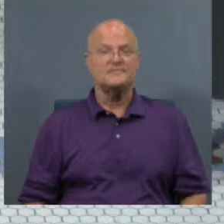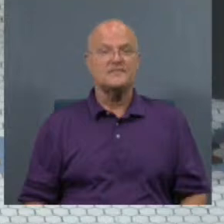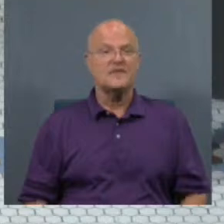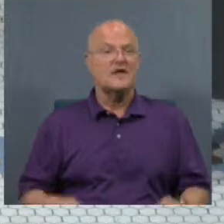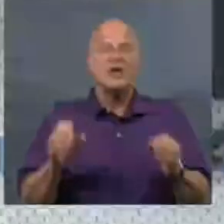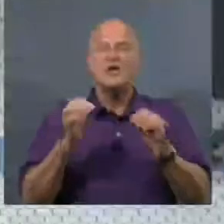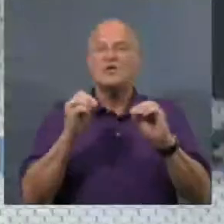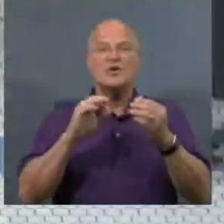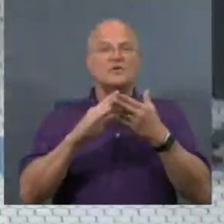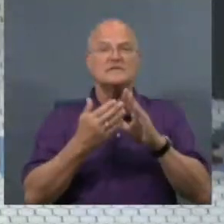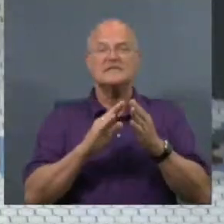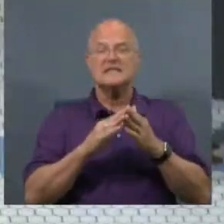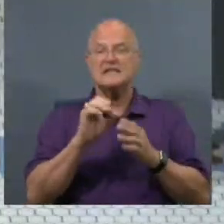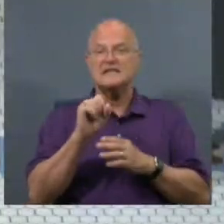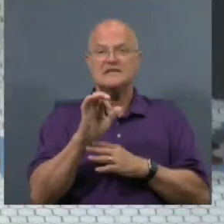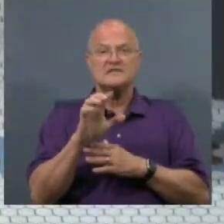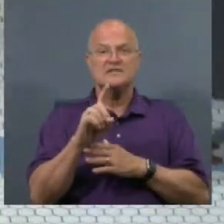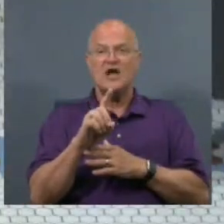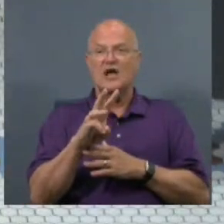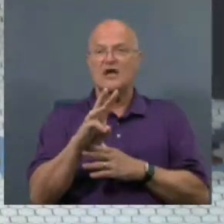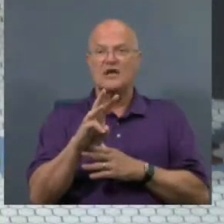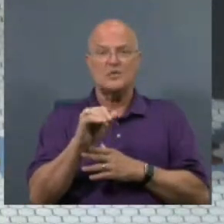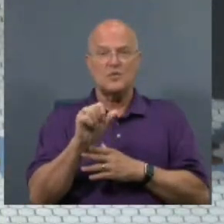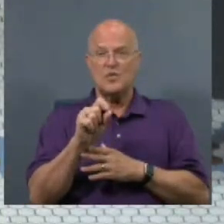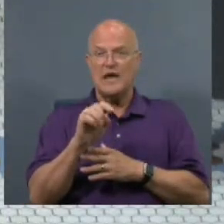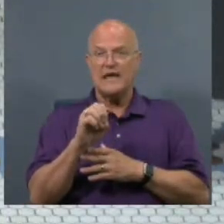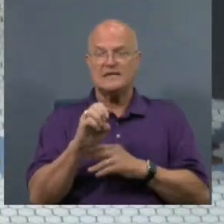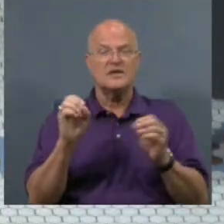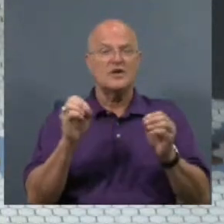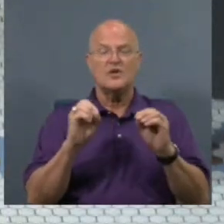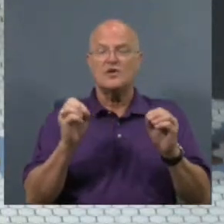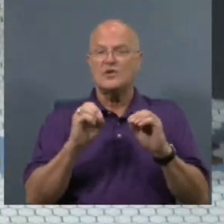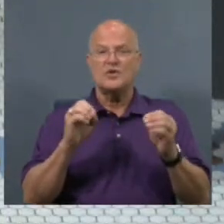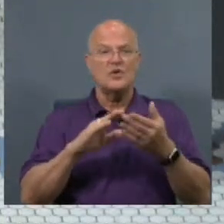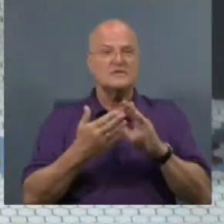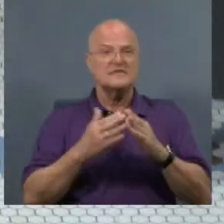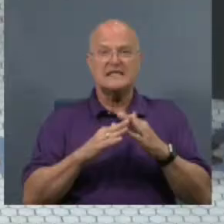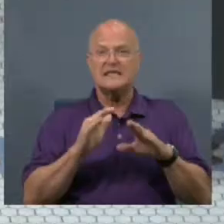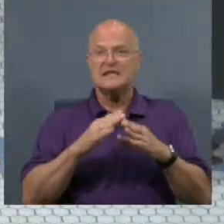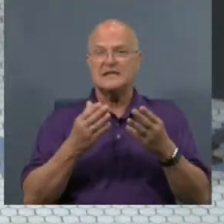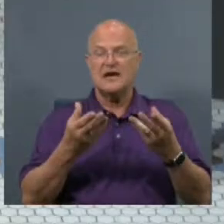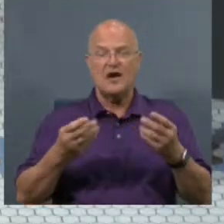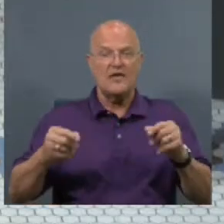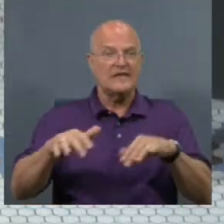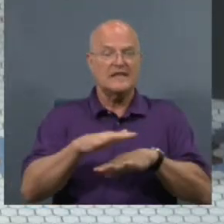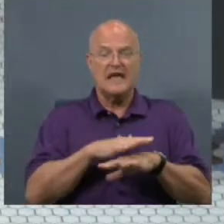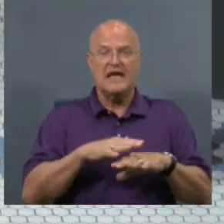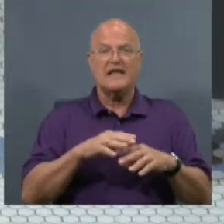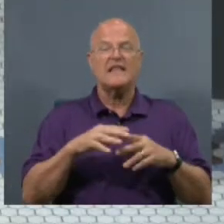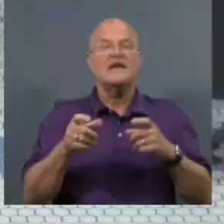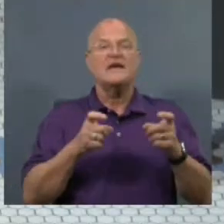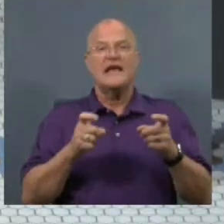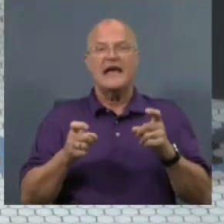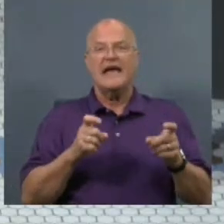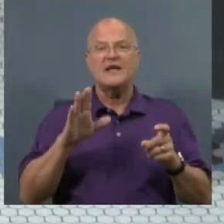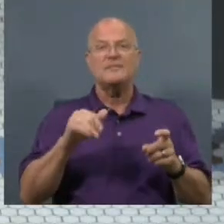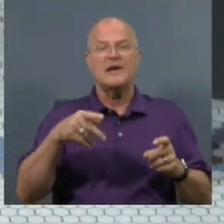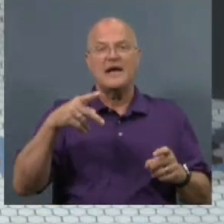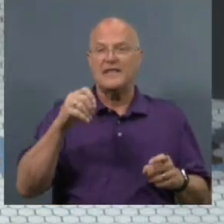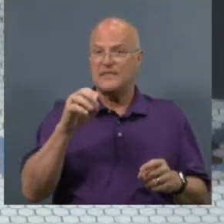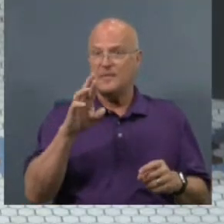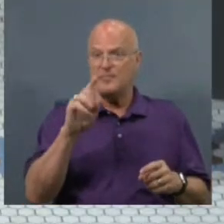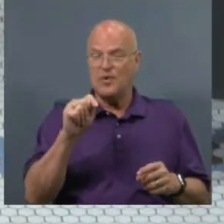No municipal solid waste services will be provided to the area as there are no residential structures on the land. Those are handled by the